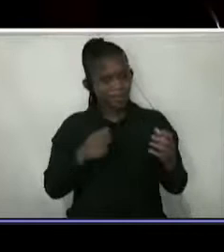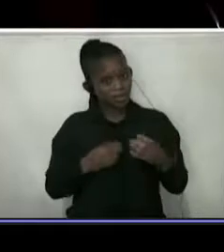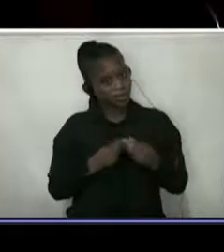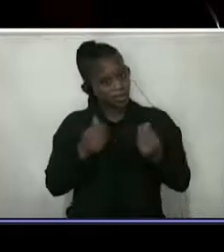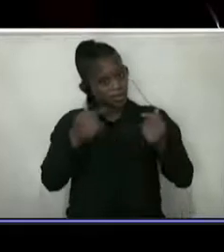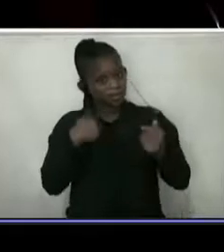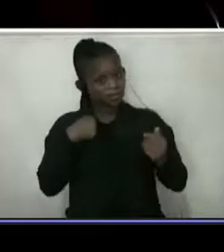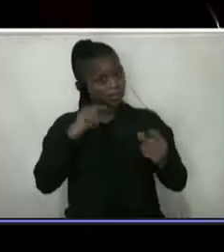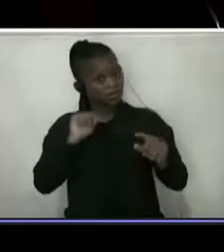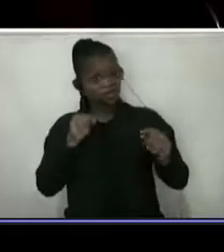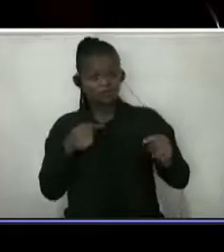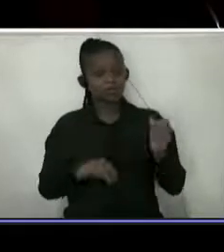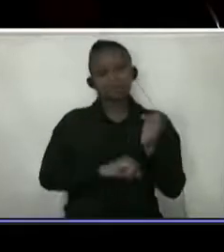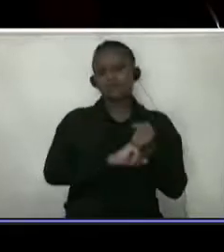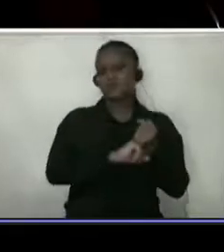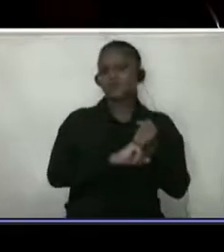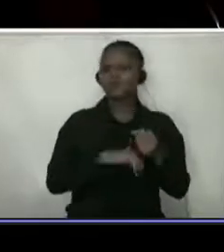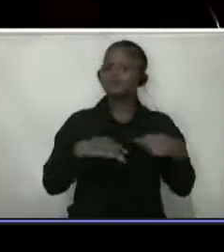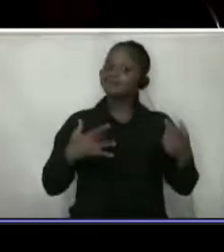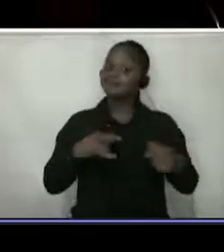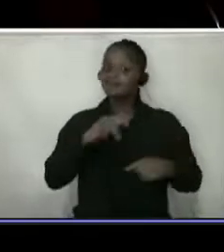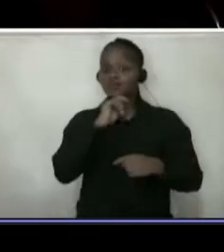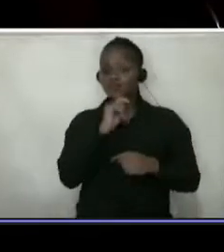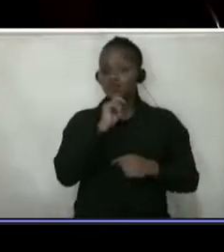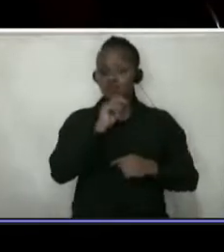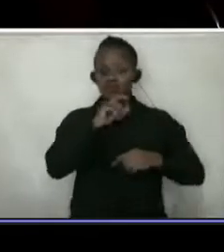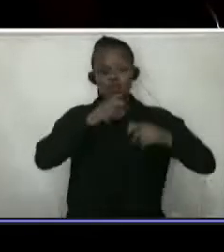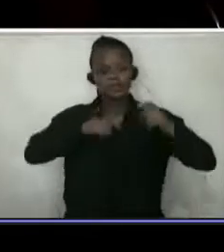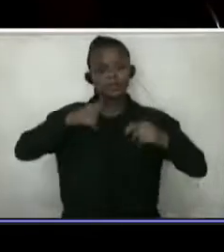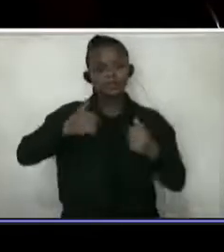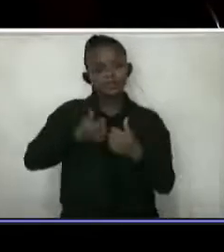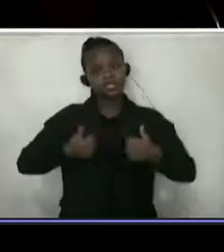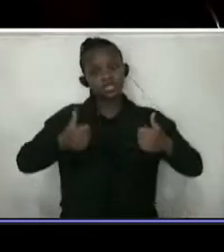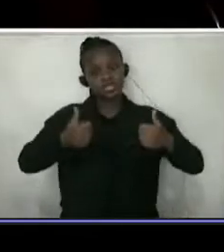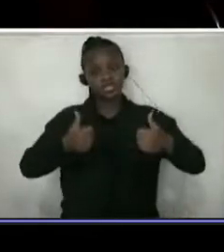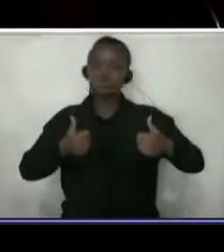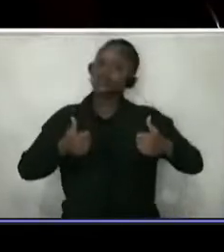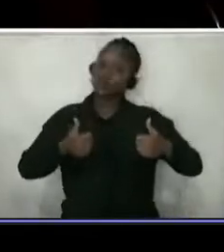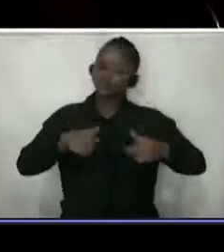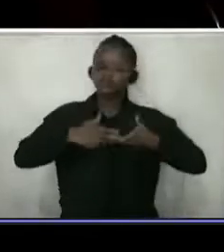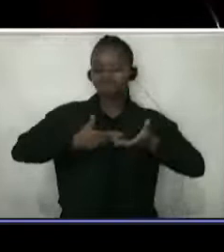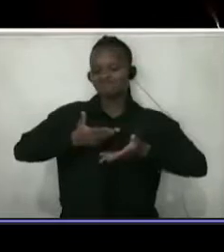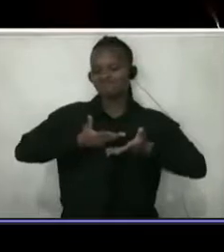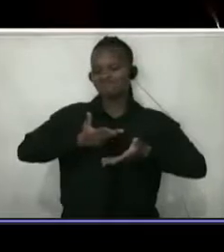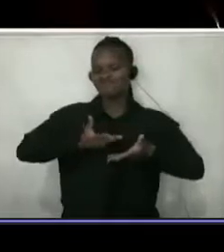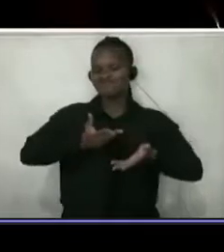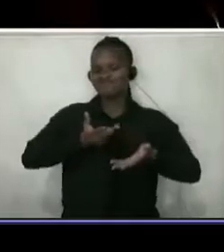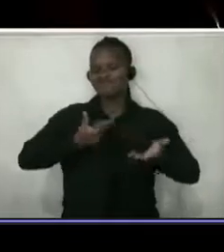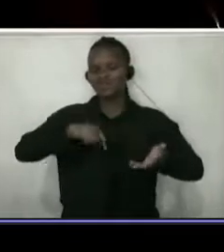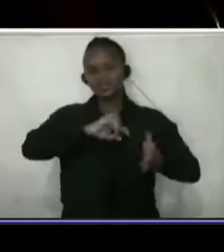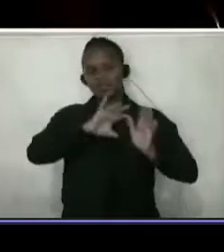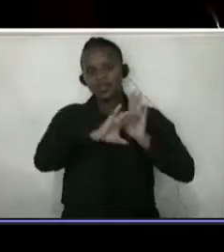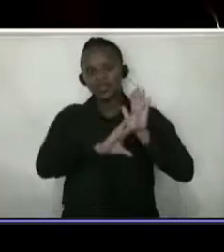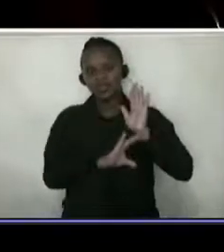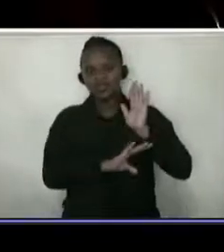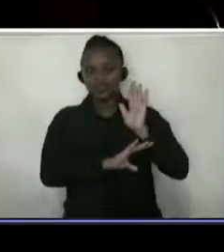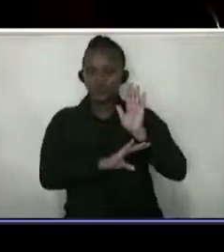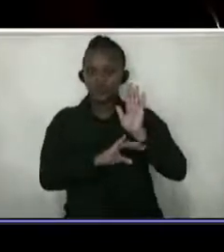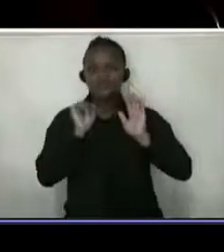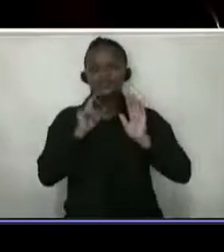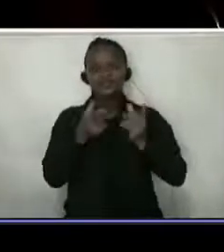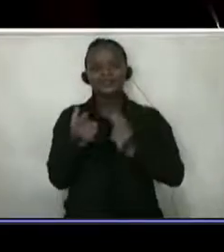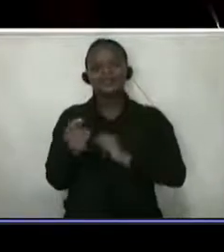dedicated people who sat and negotiated our interim constitution and our current constitution from all parties tried to put in place a